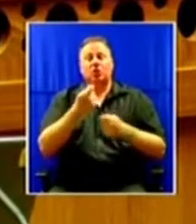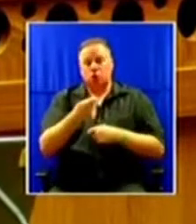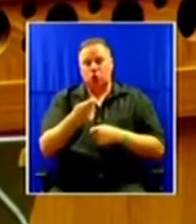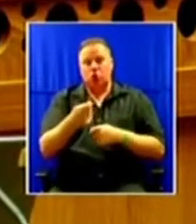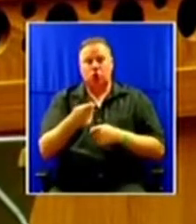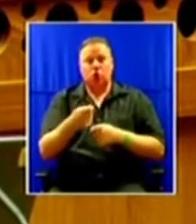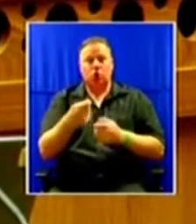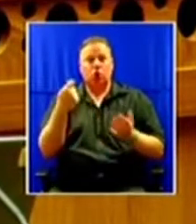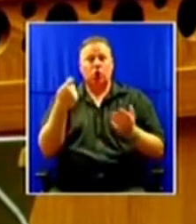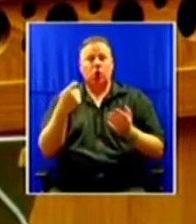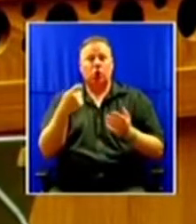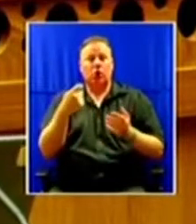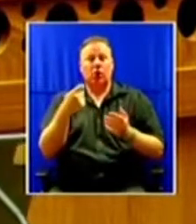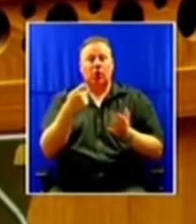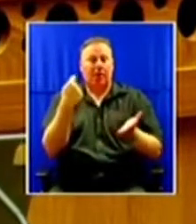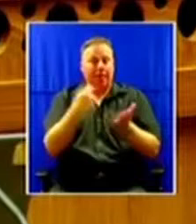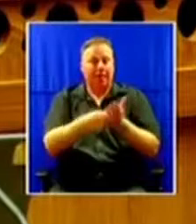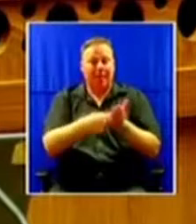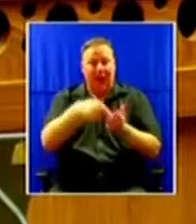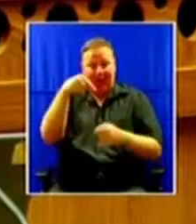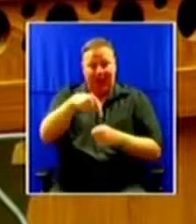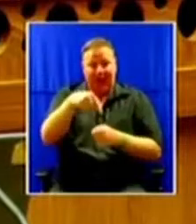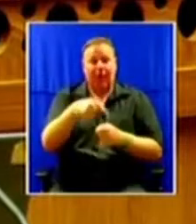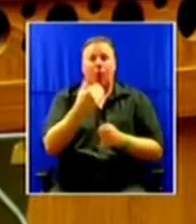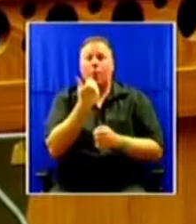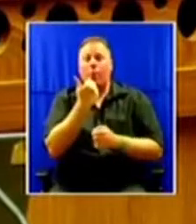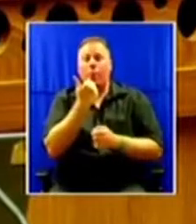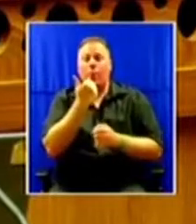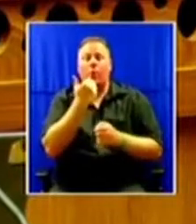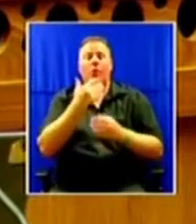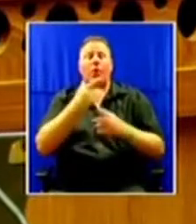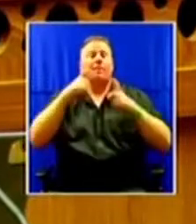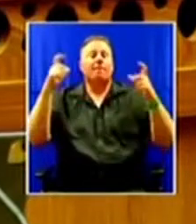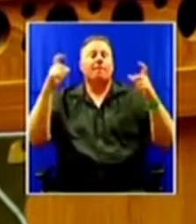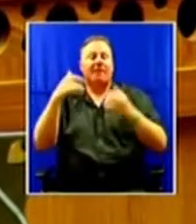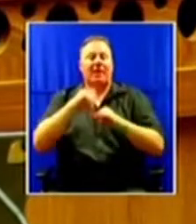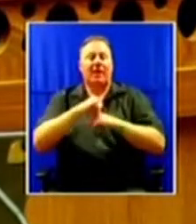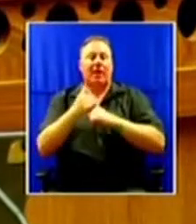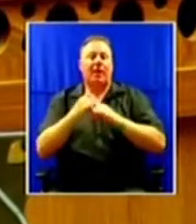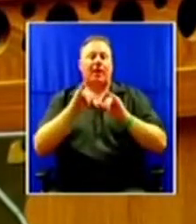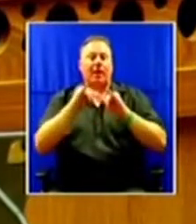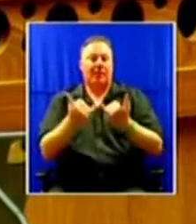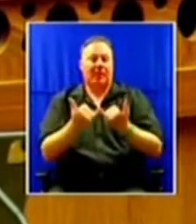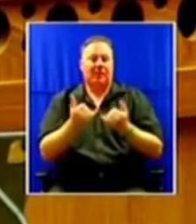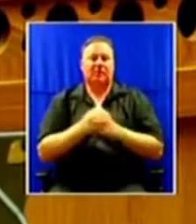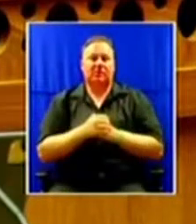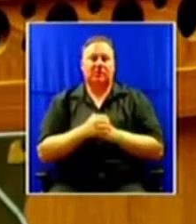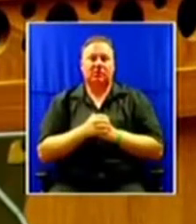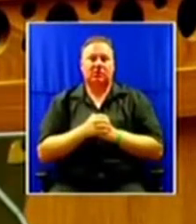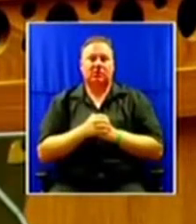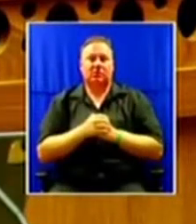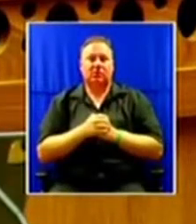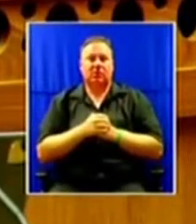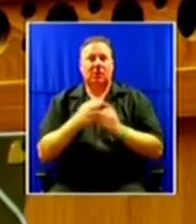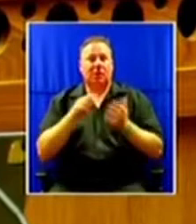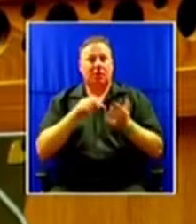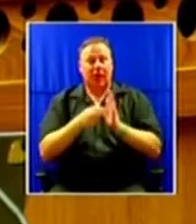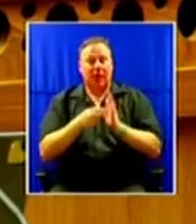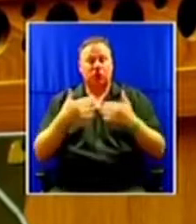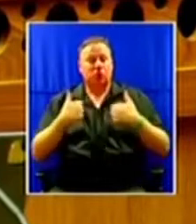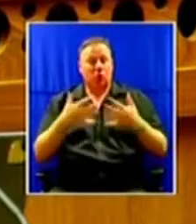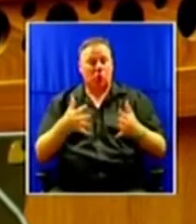local growers. Now, through the implementation of the plan last year, we saw a rise in